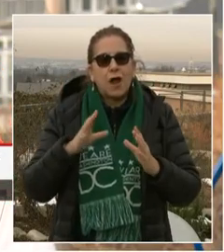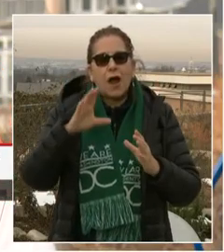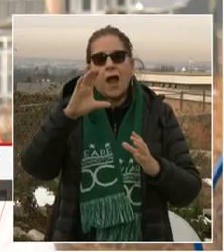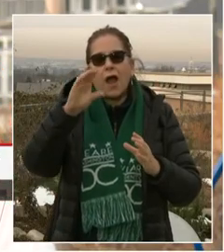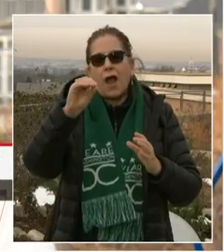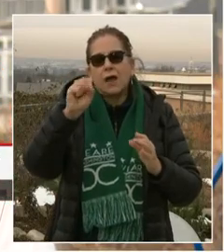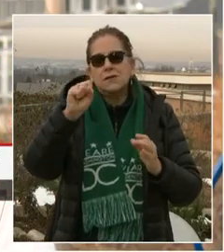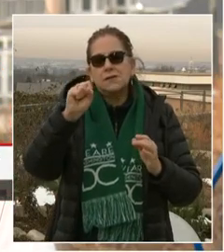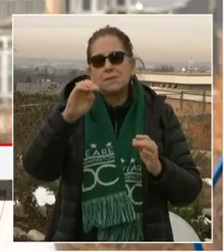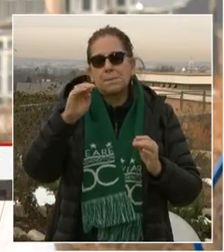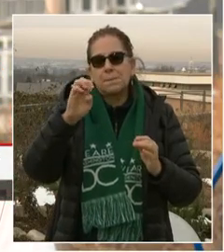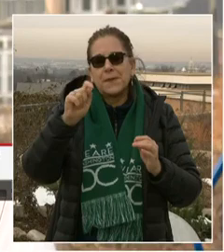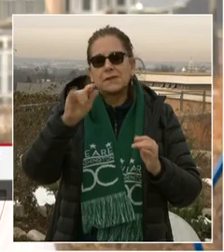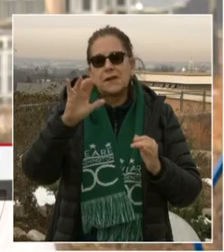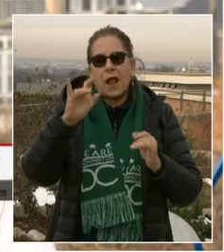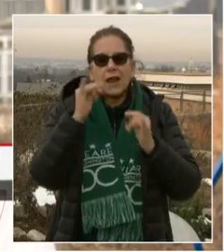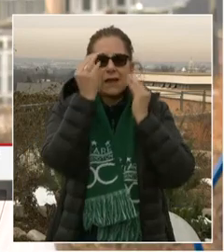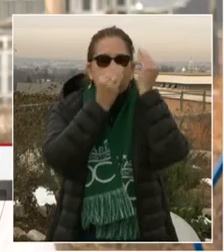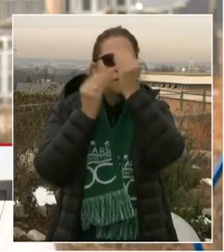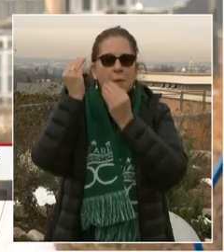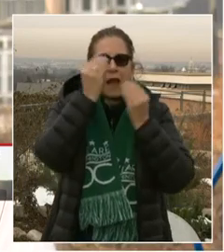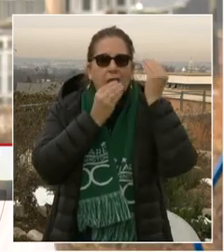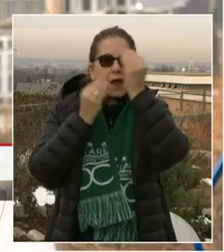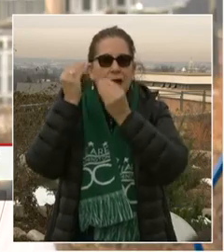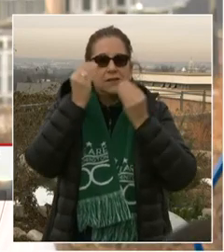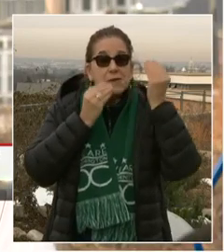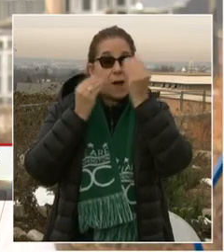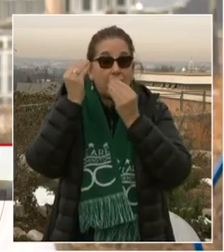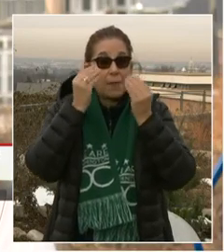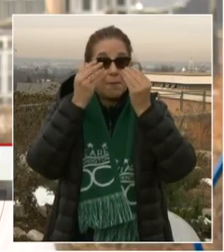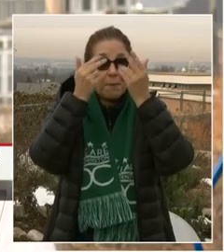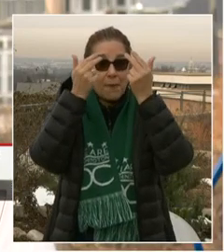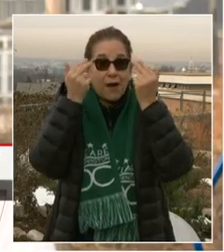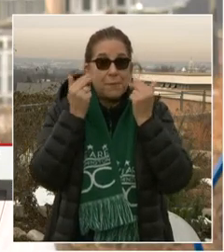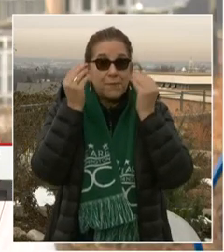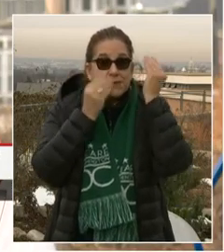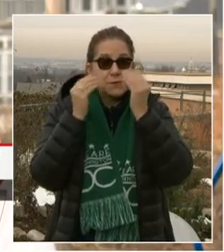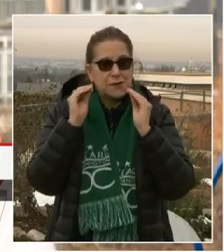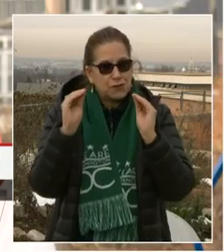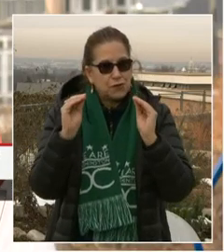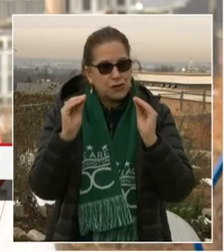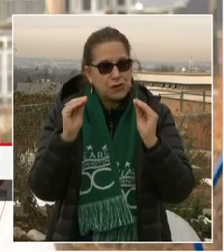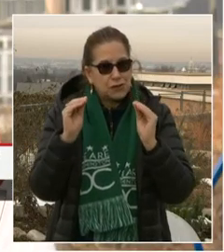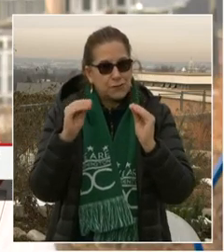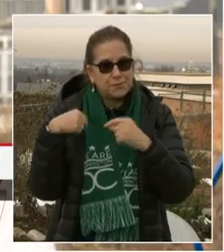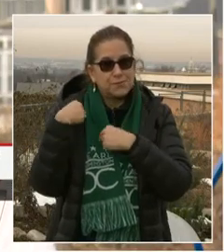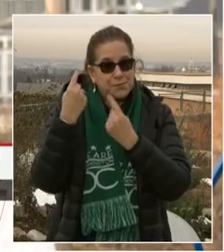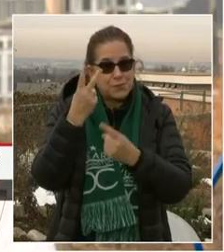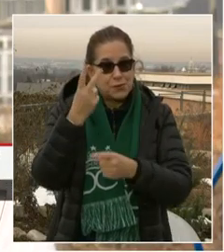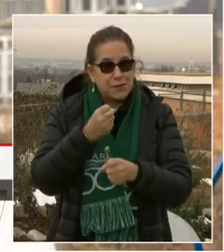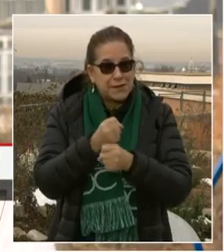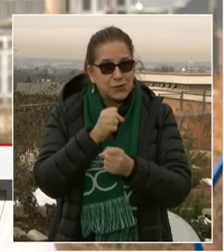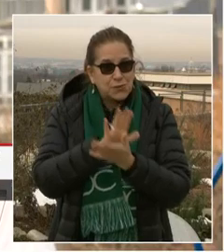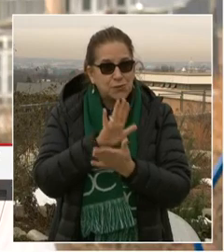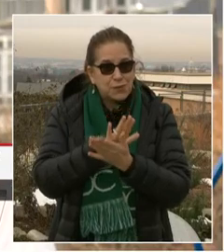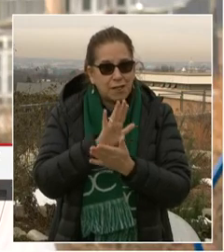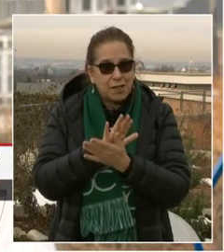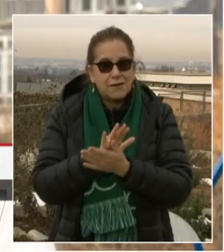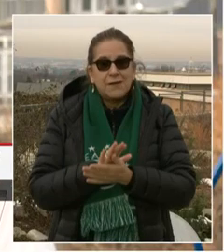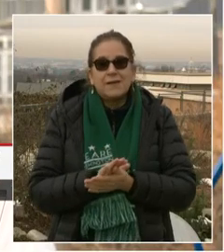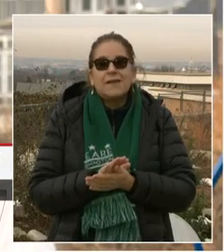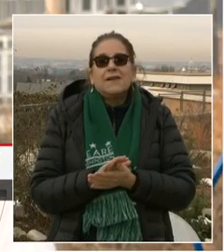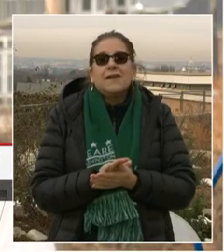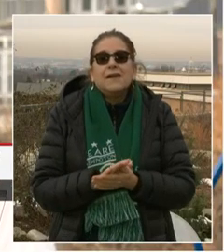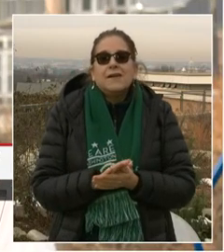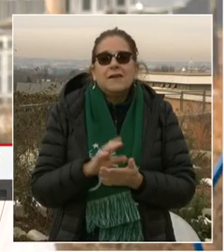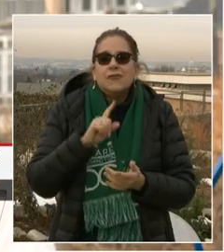look back on the last 2 years, I'm proud of how far I've come, and I'm thankful for Martha's Table, Miss Ida, and